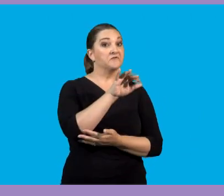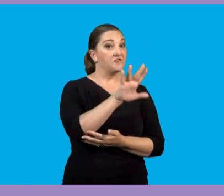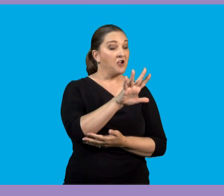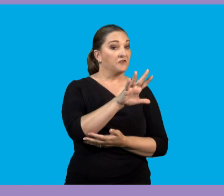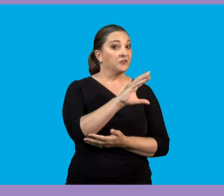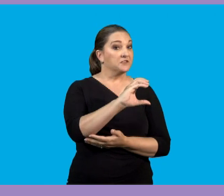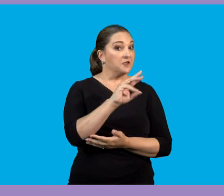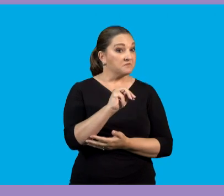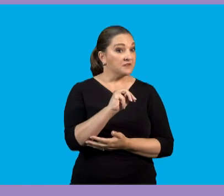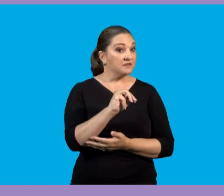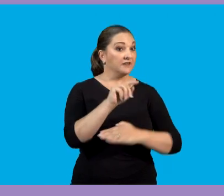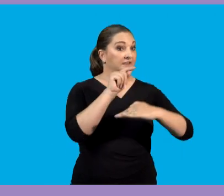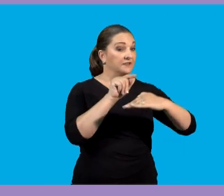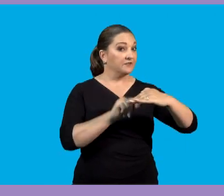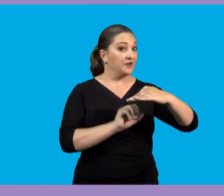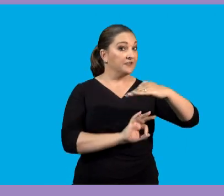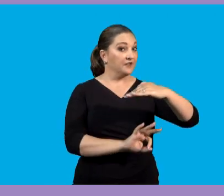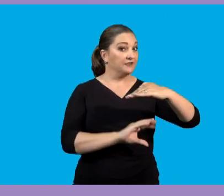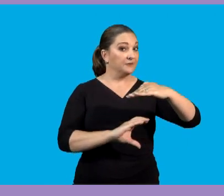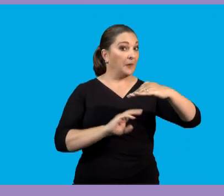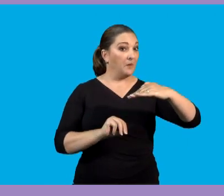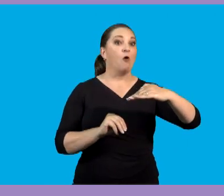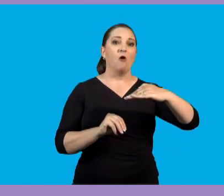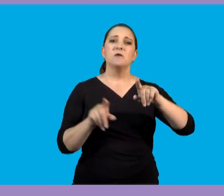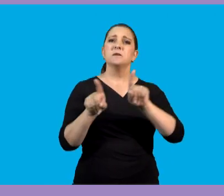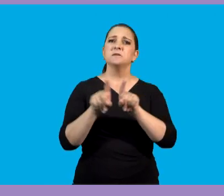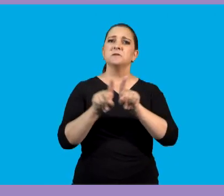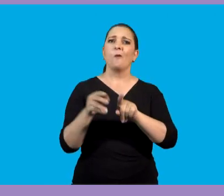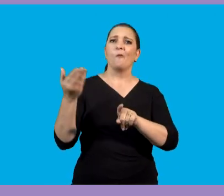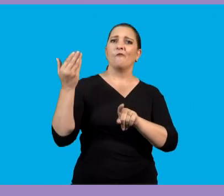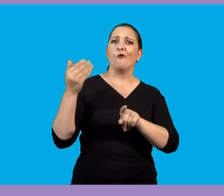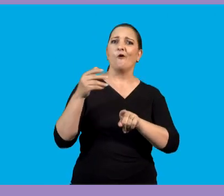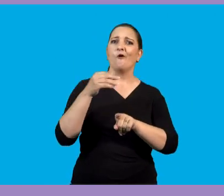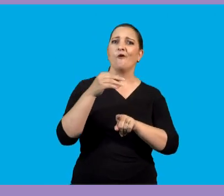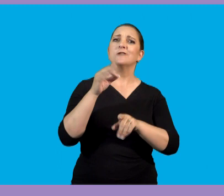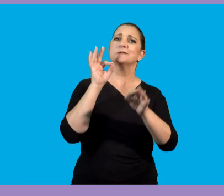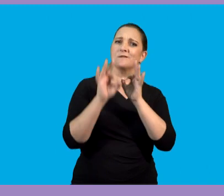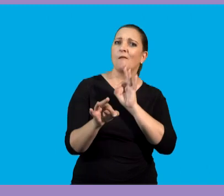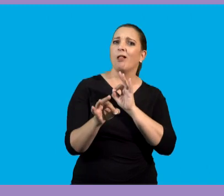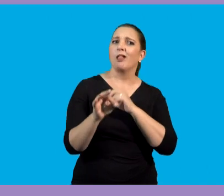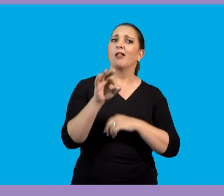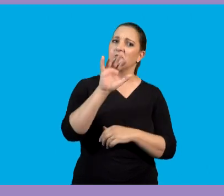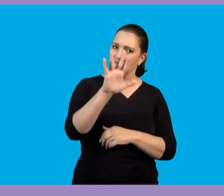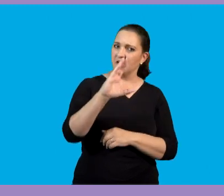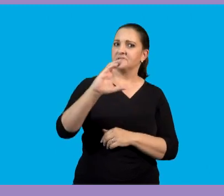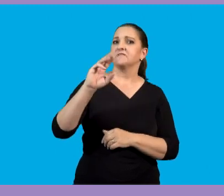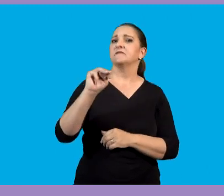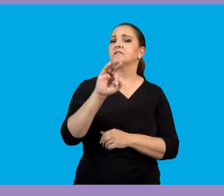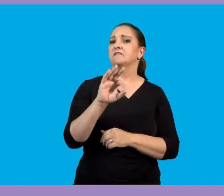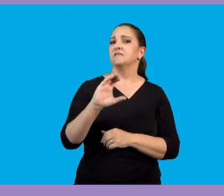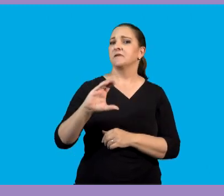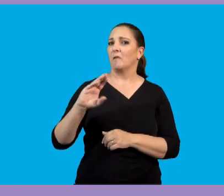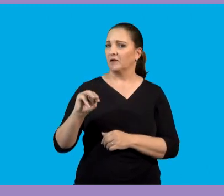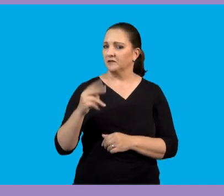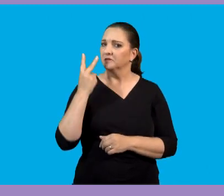5 centimeters divided by 3 centimeters is already the simplified ratio of that ratio.